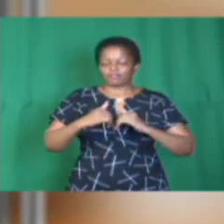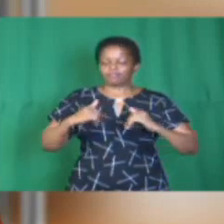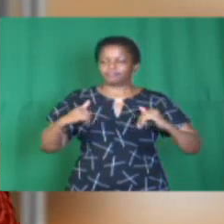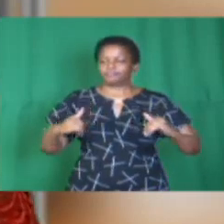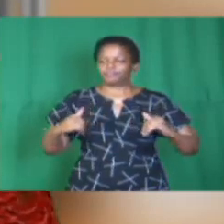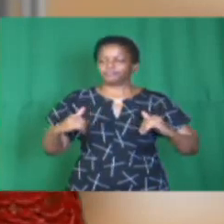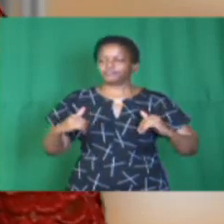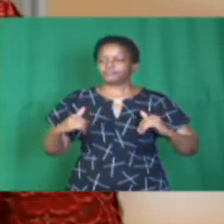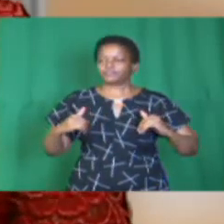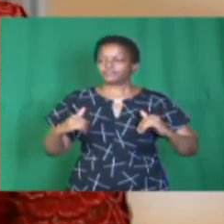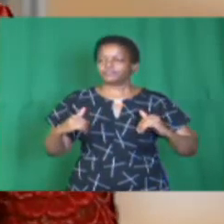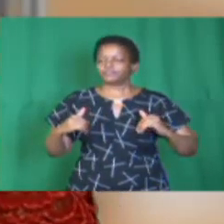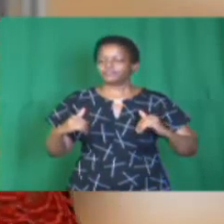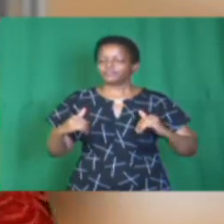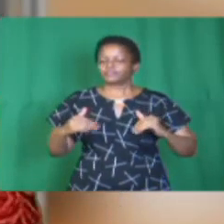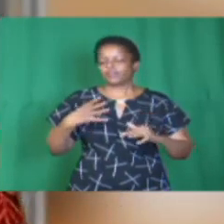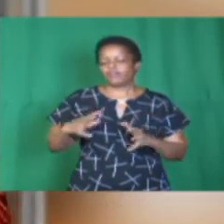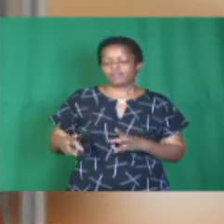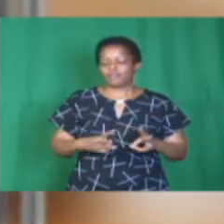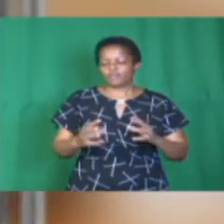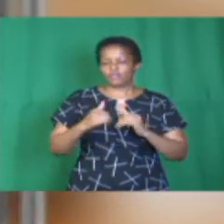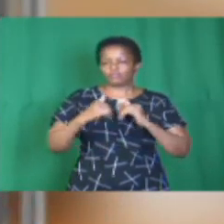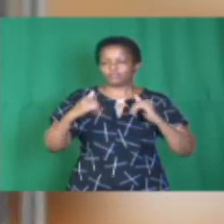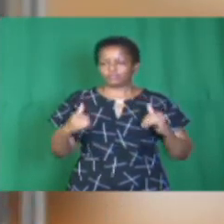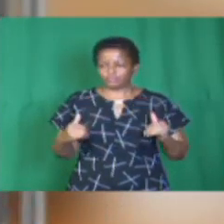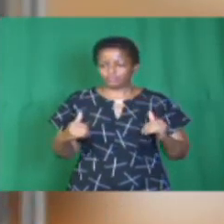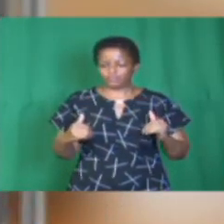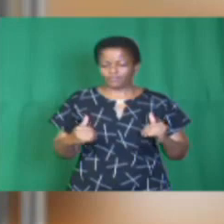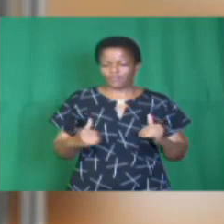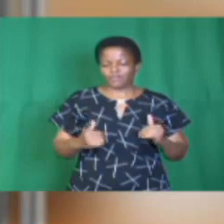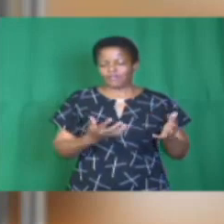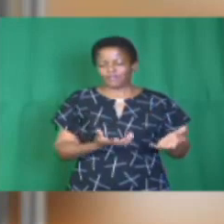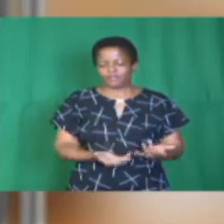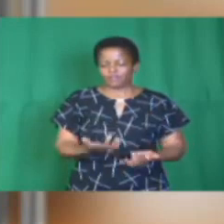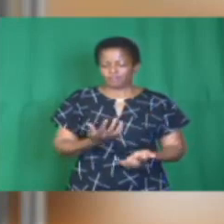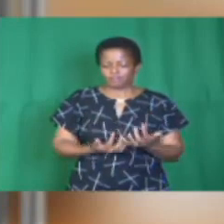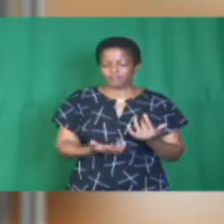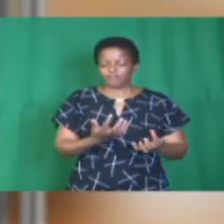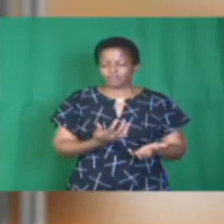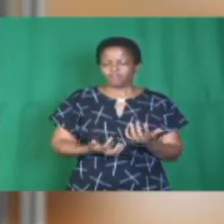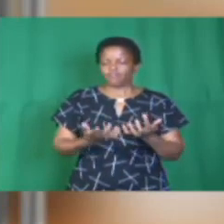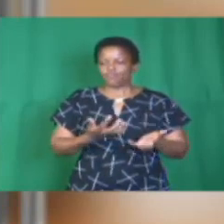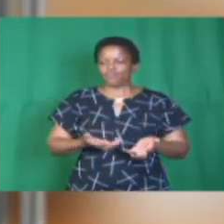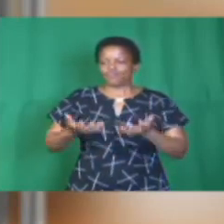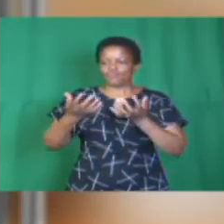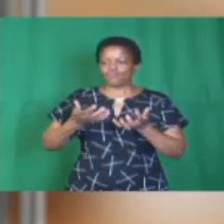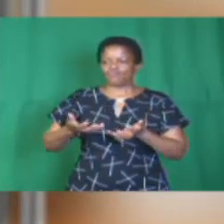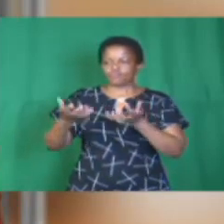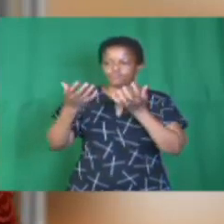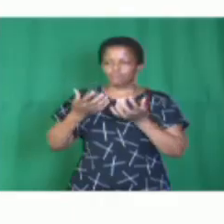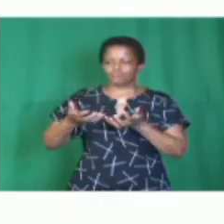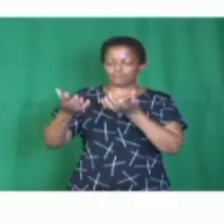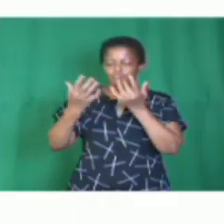separating mixtures, which is evaporation. So evaporation, dear